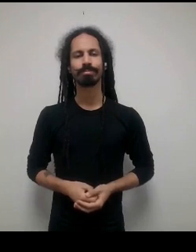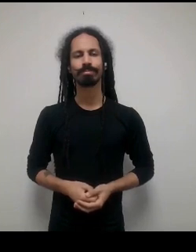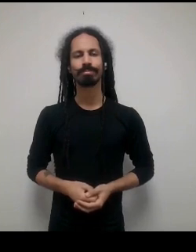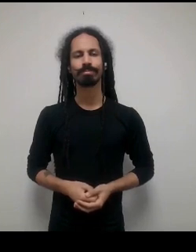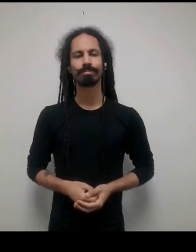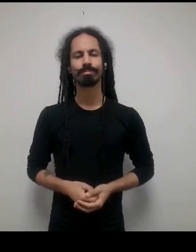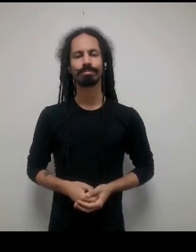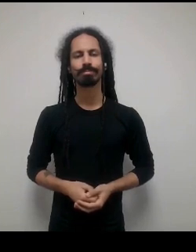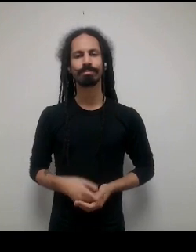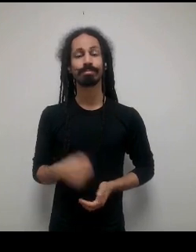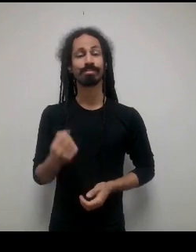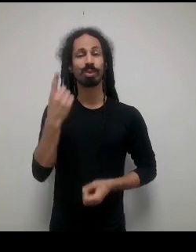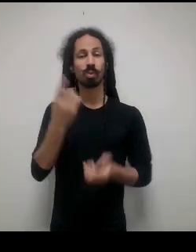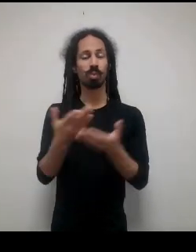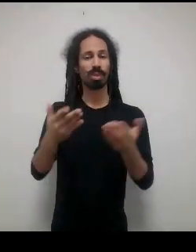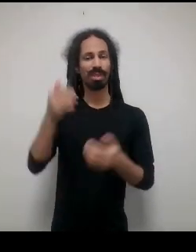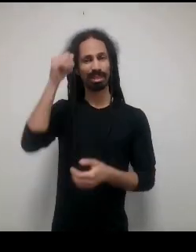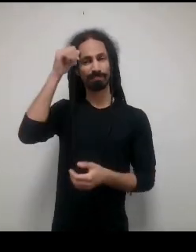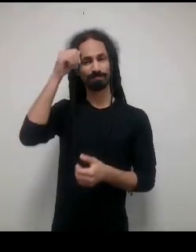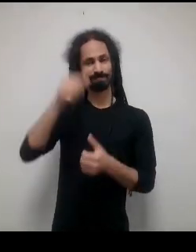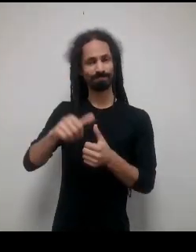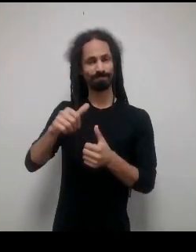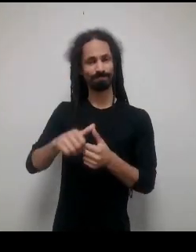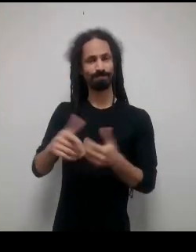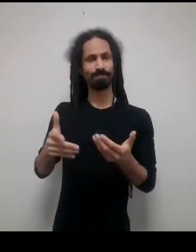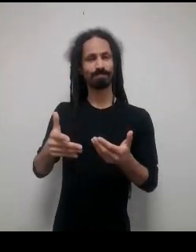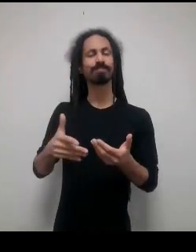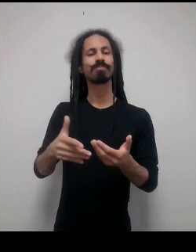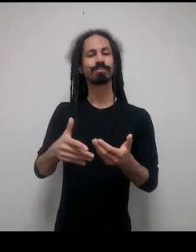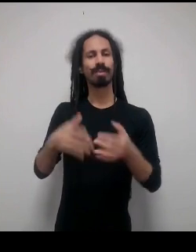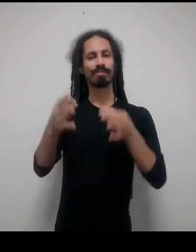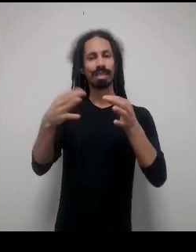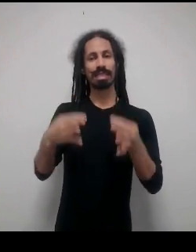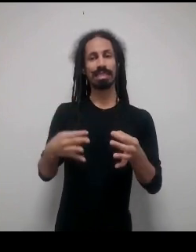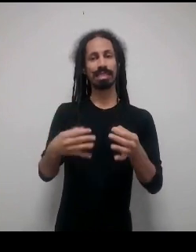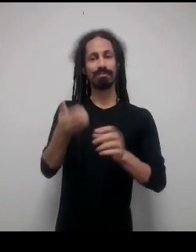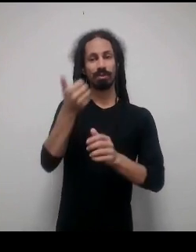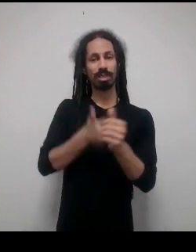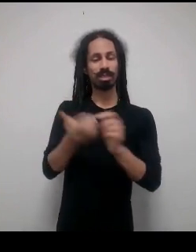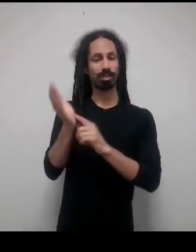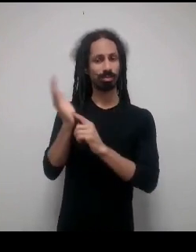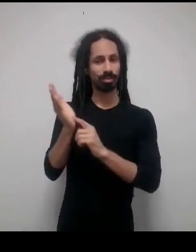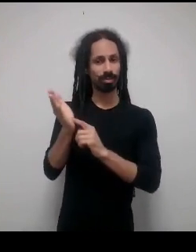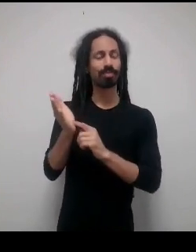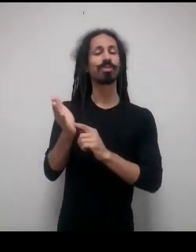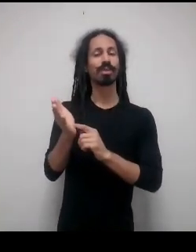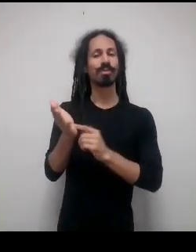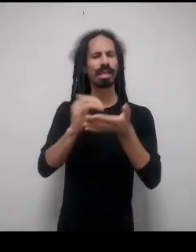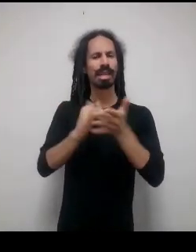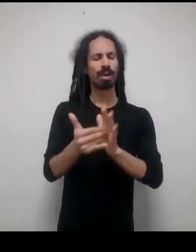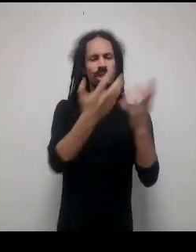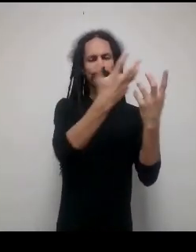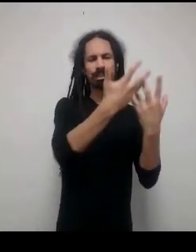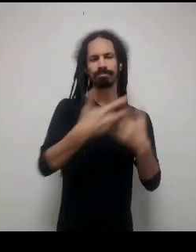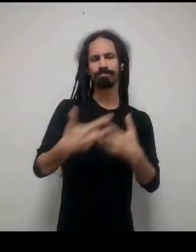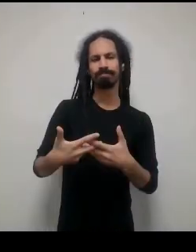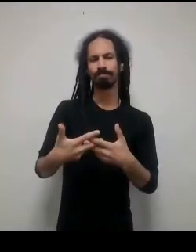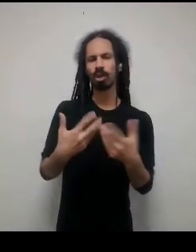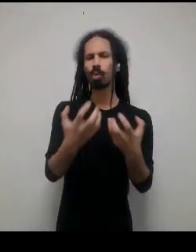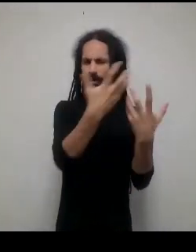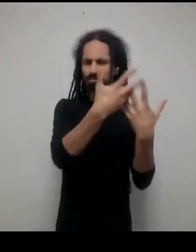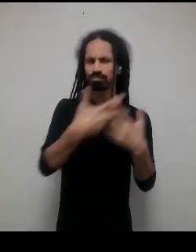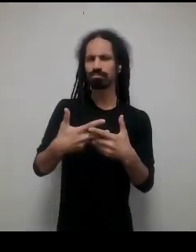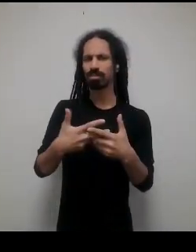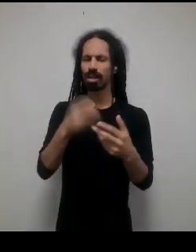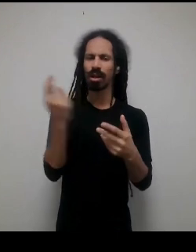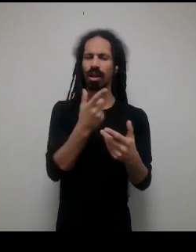Once you've determined what the details are of your presentation, then you want to think how you're going to put it together. You're going to want to organize your